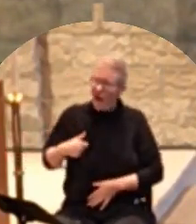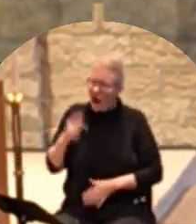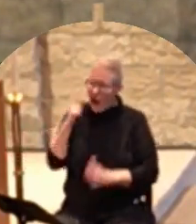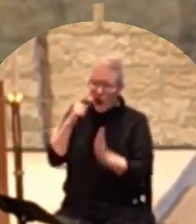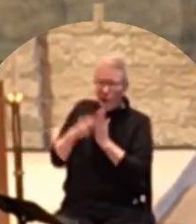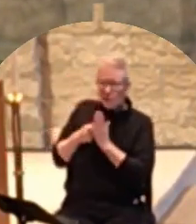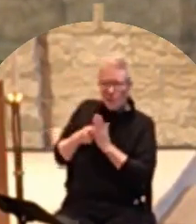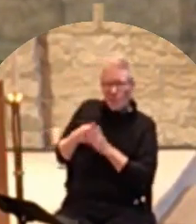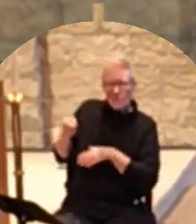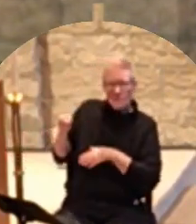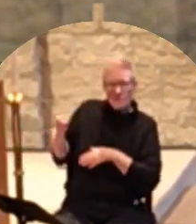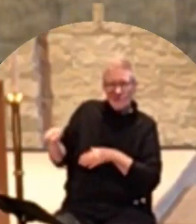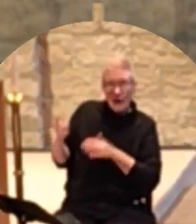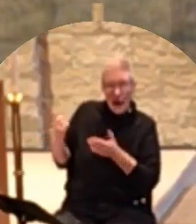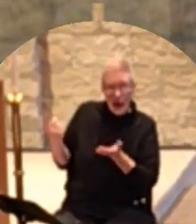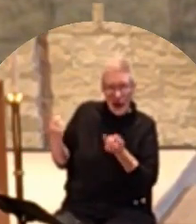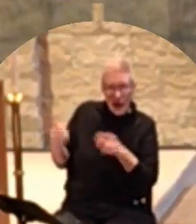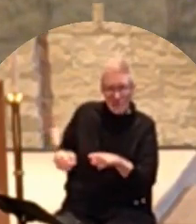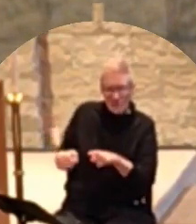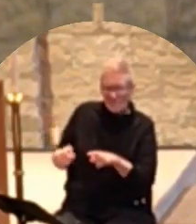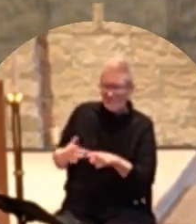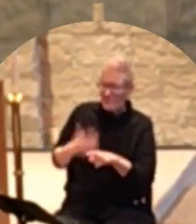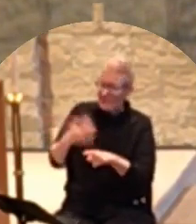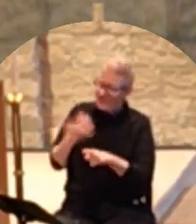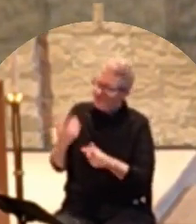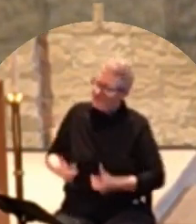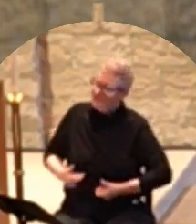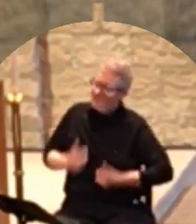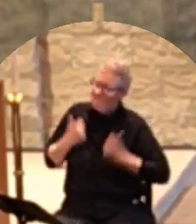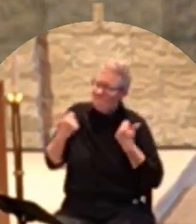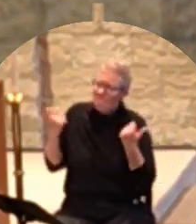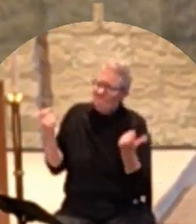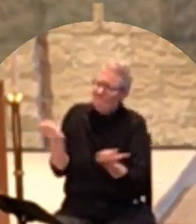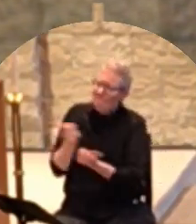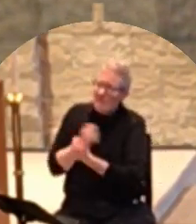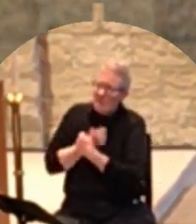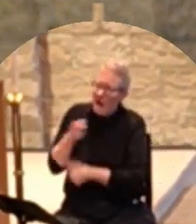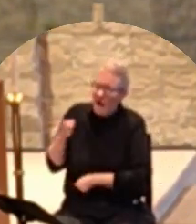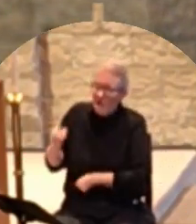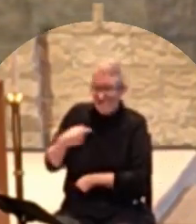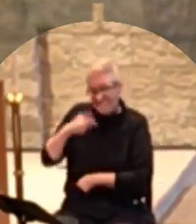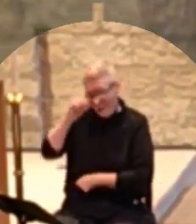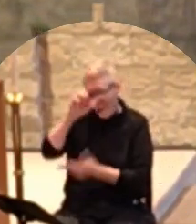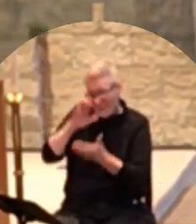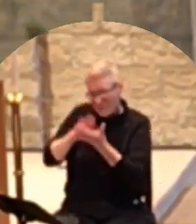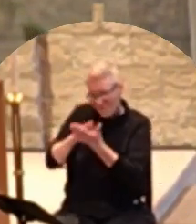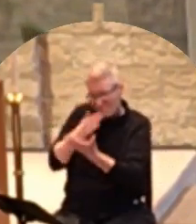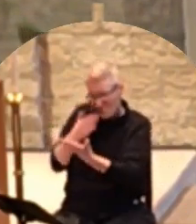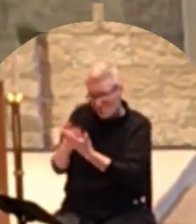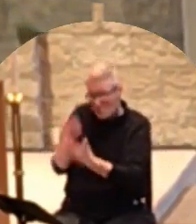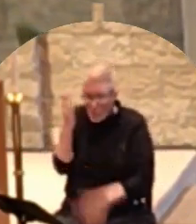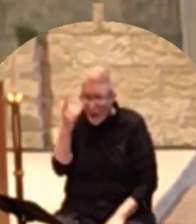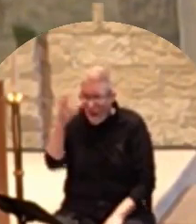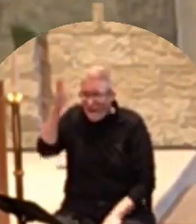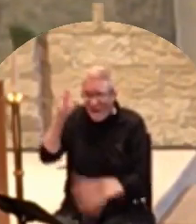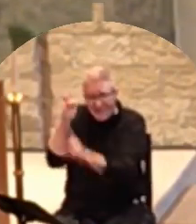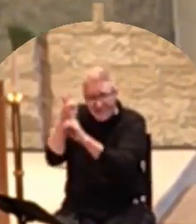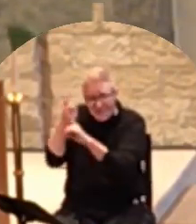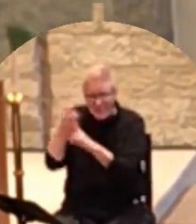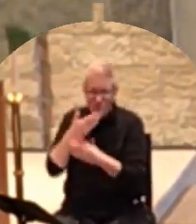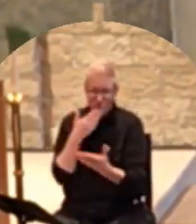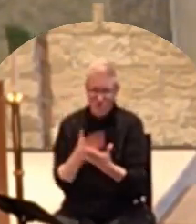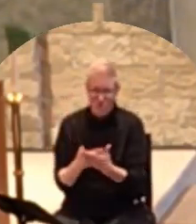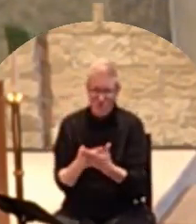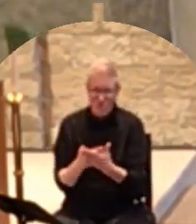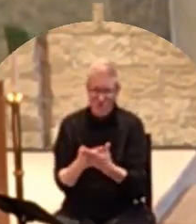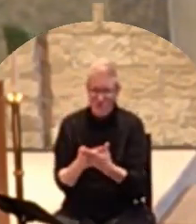I believe that whatever it is, that it is absolute good. For God is good. God is good and